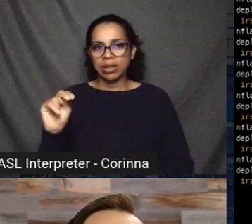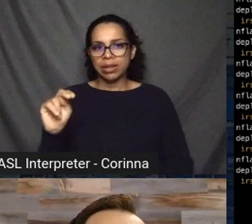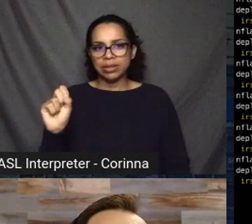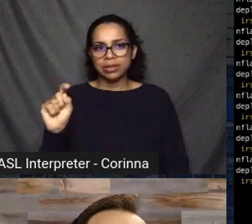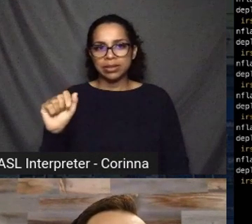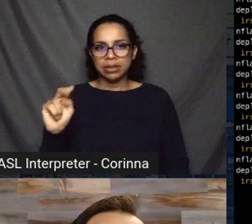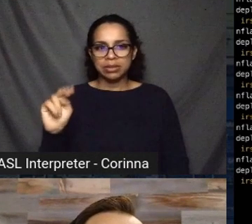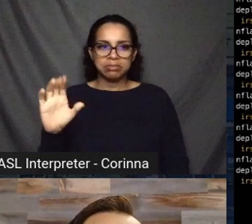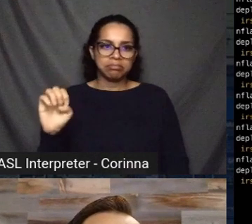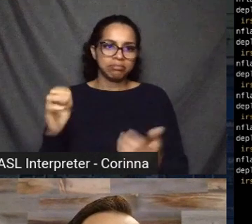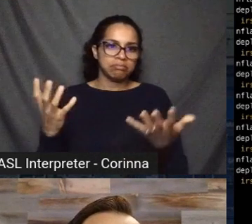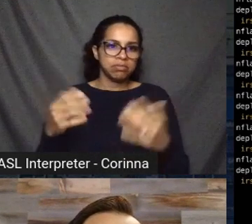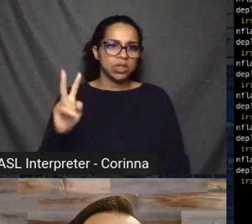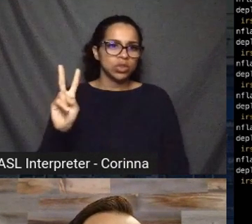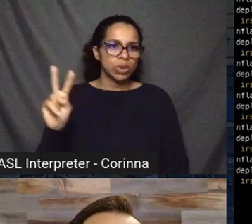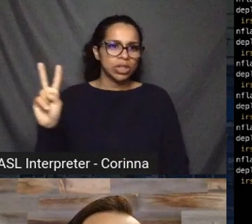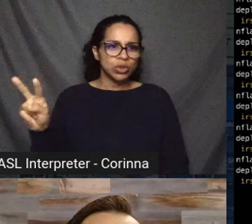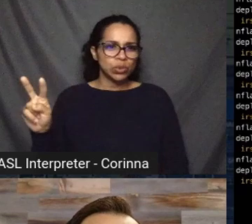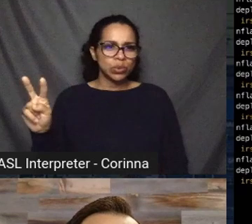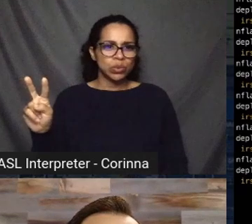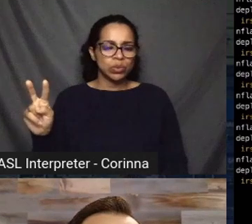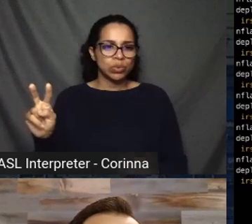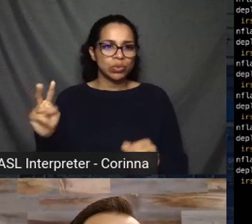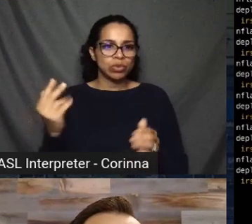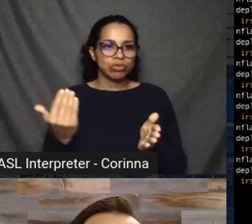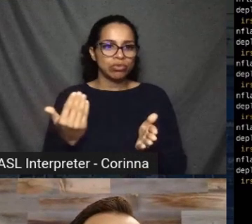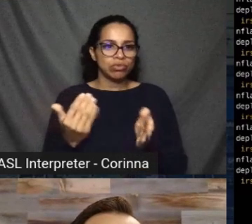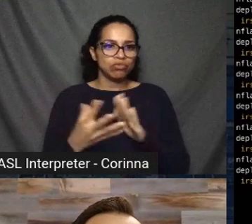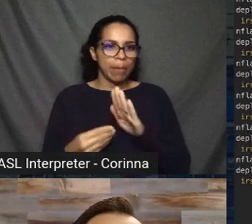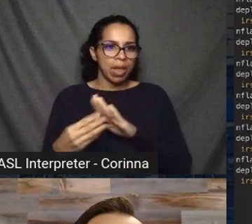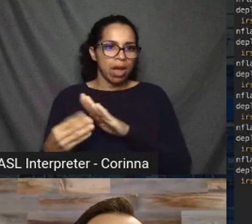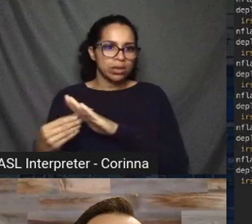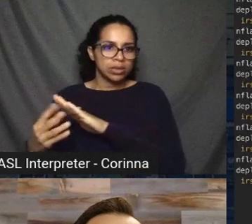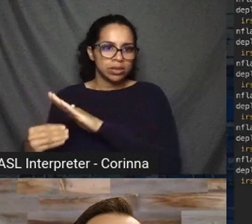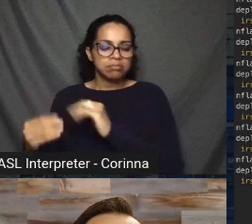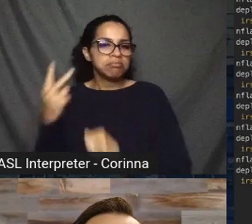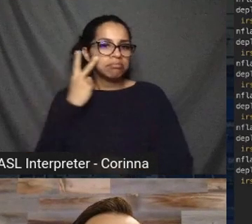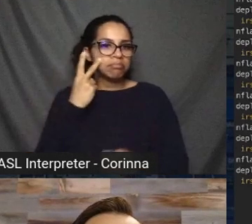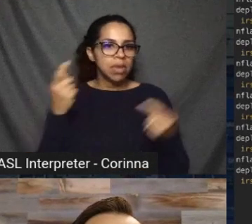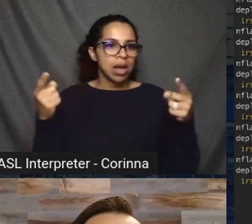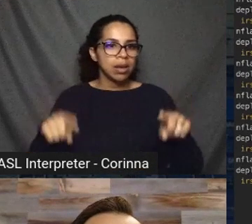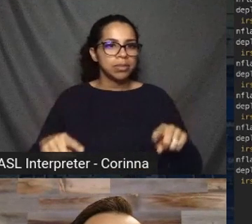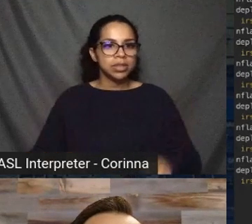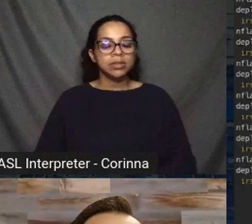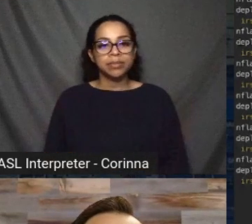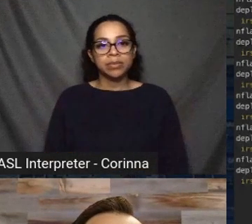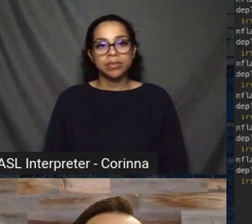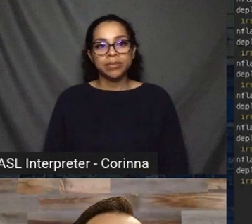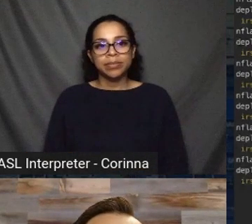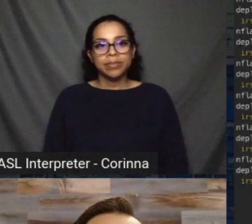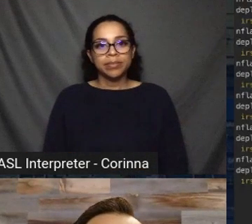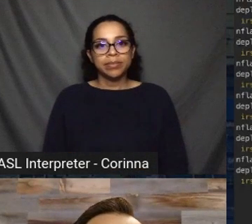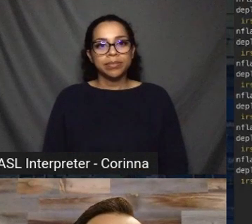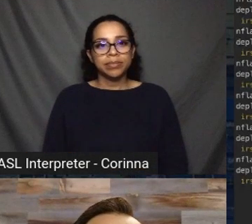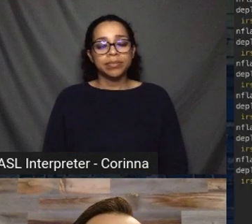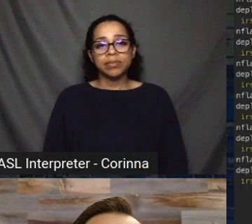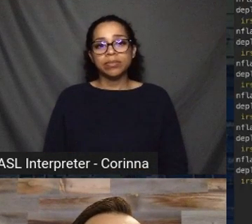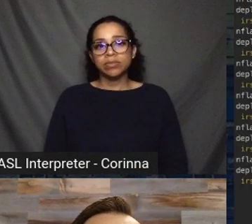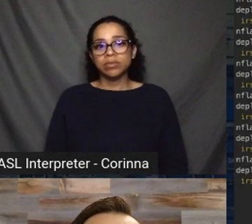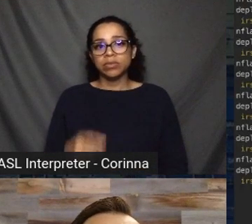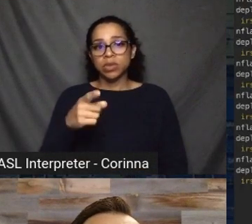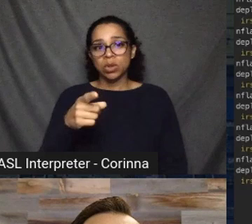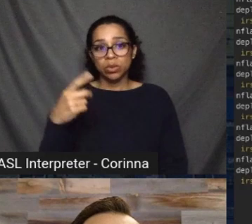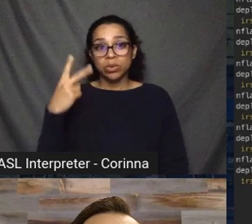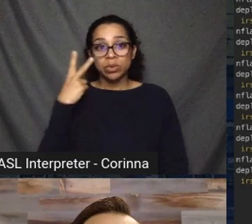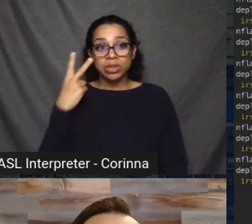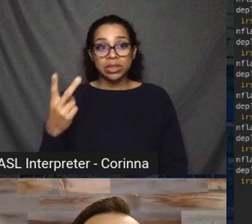replicas, right? Let's see what happens. Now, in this case, you will see, what Karpenter does,